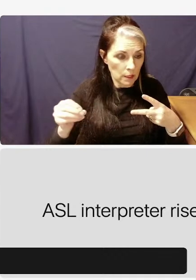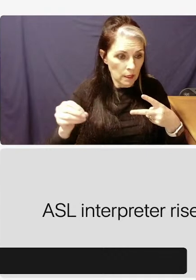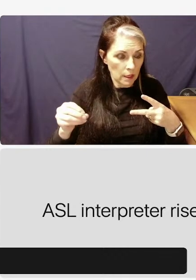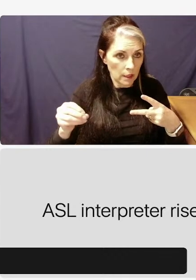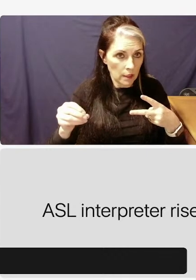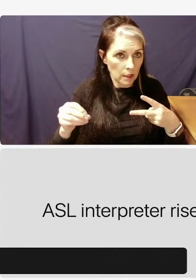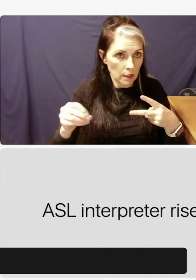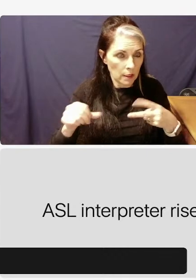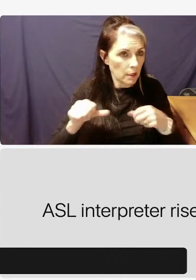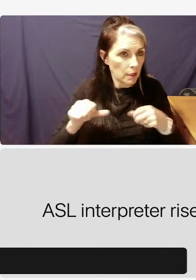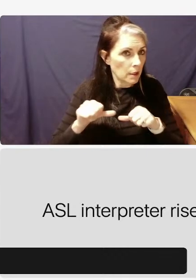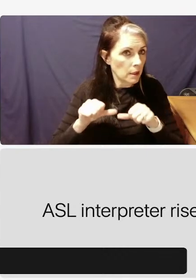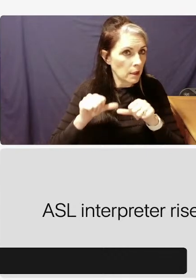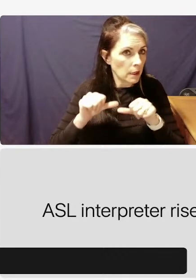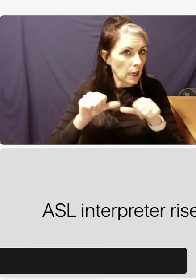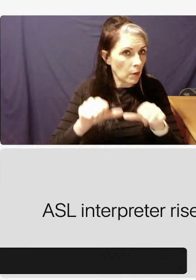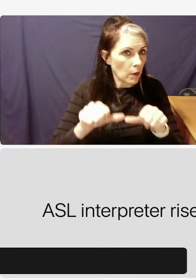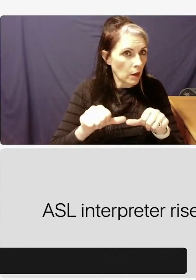a